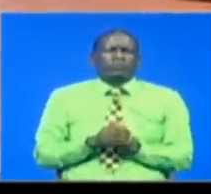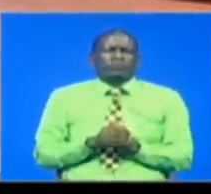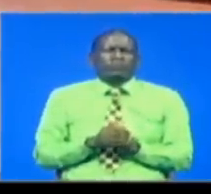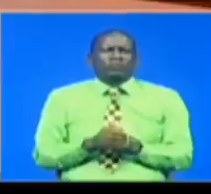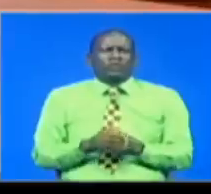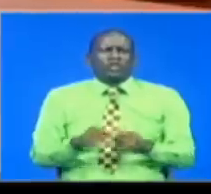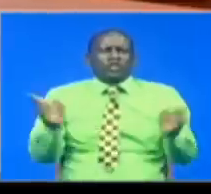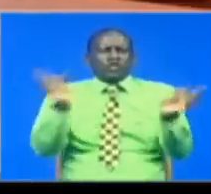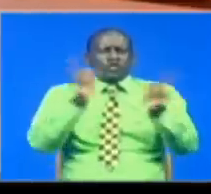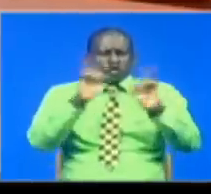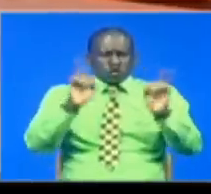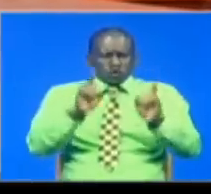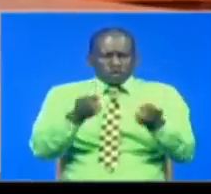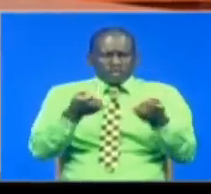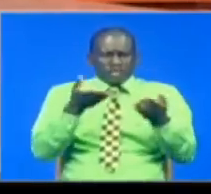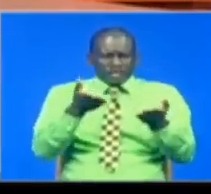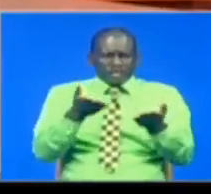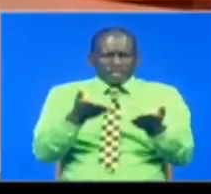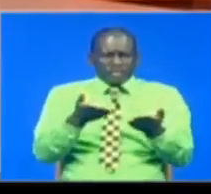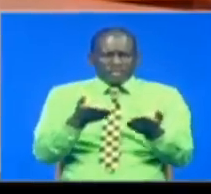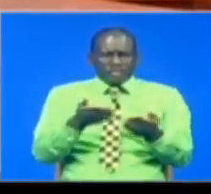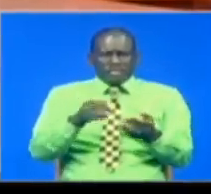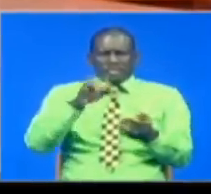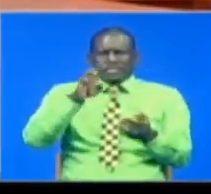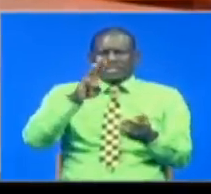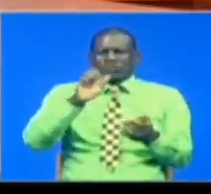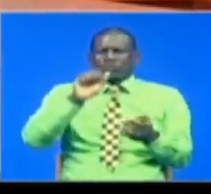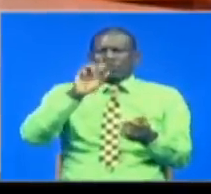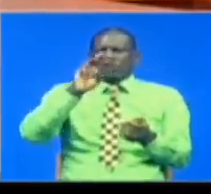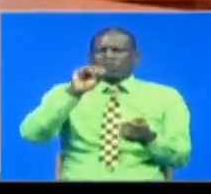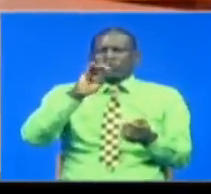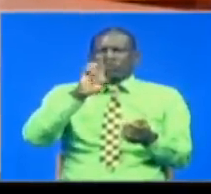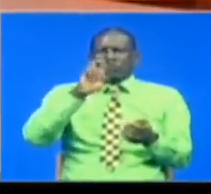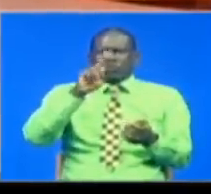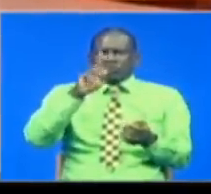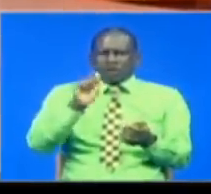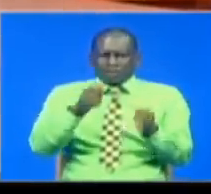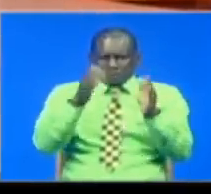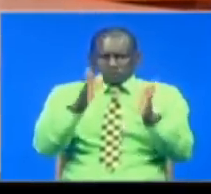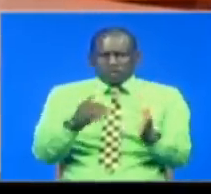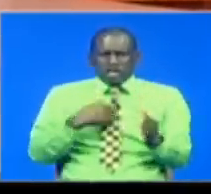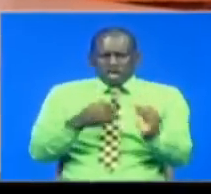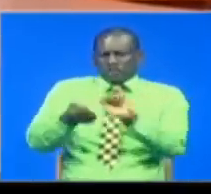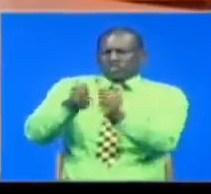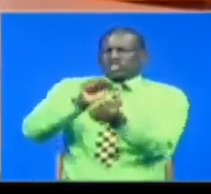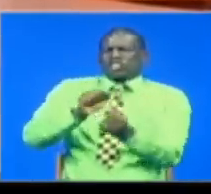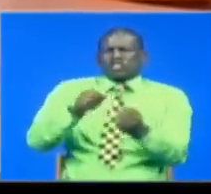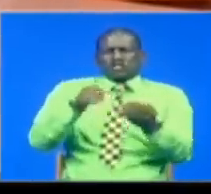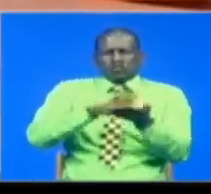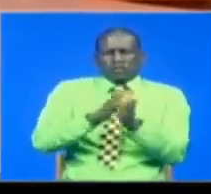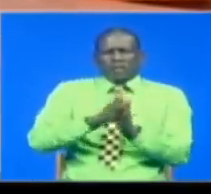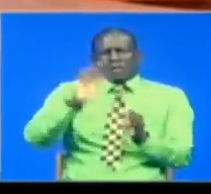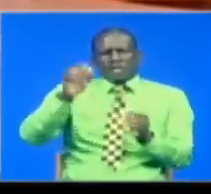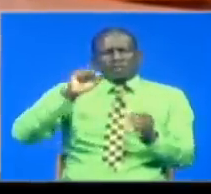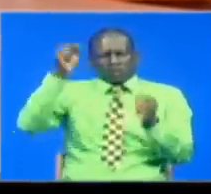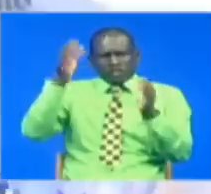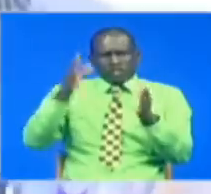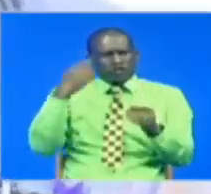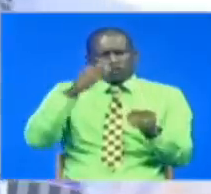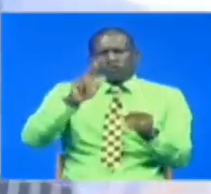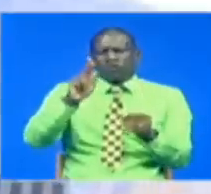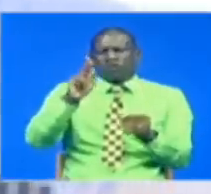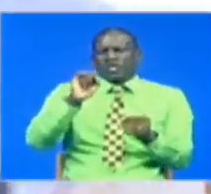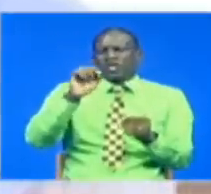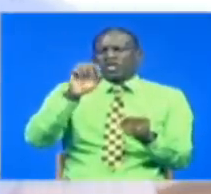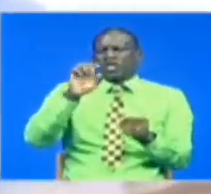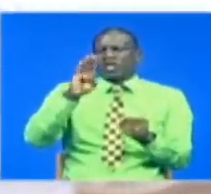longer the scribe he has been, this Wambua guy. He has evolved into a real Kenyan politician. As for Kibwana, kwa